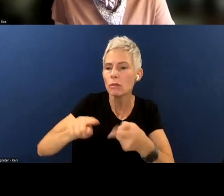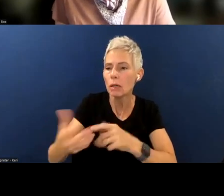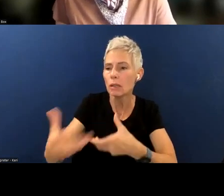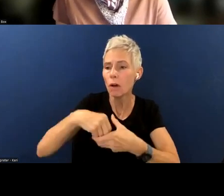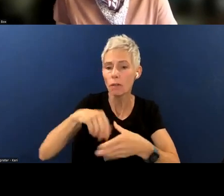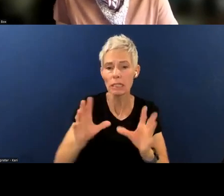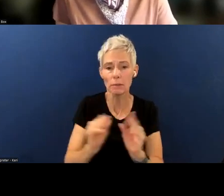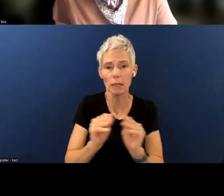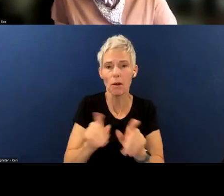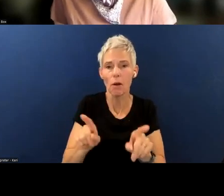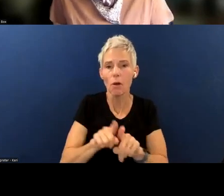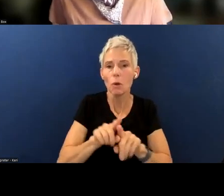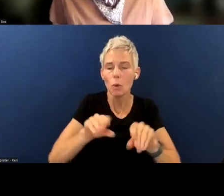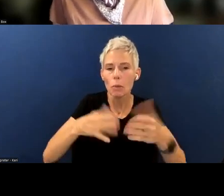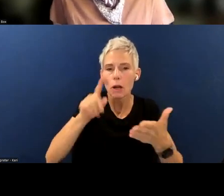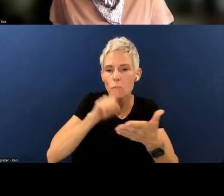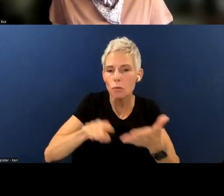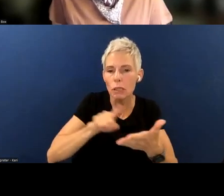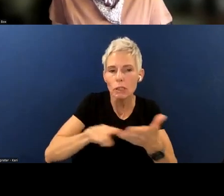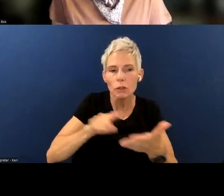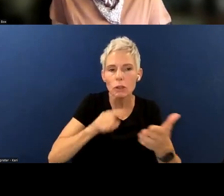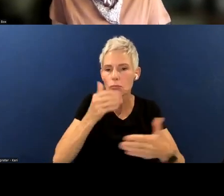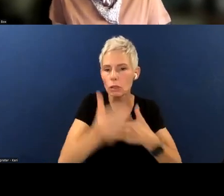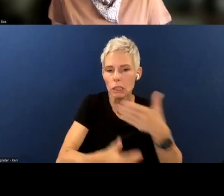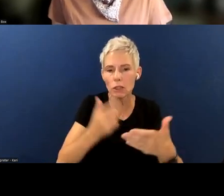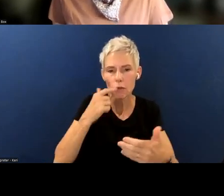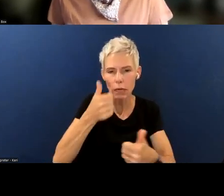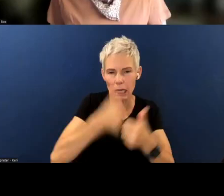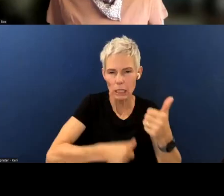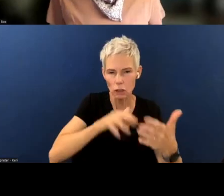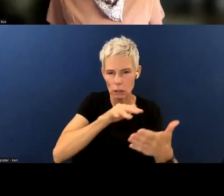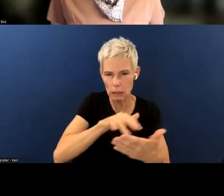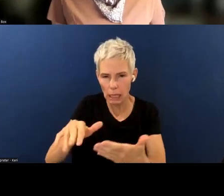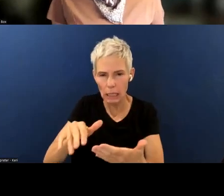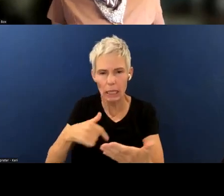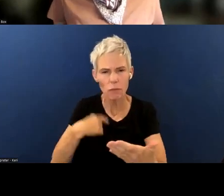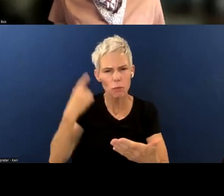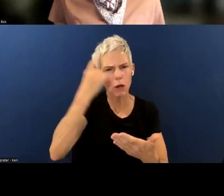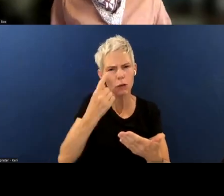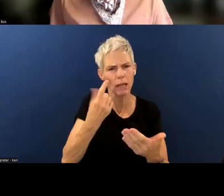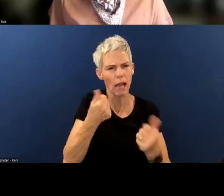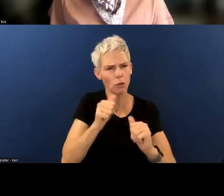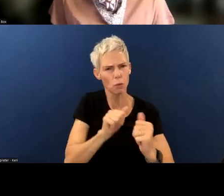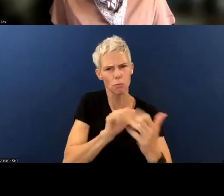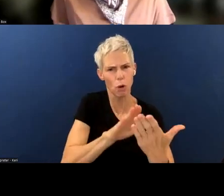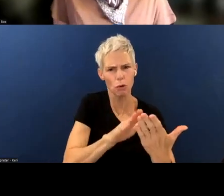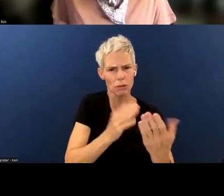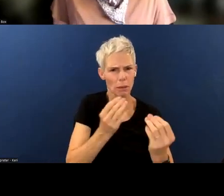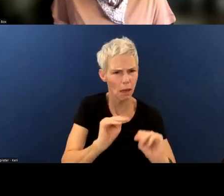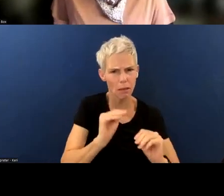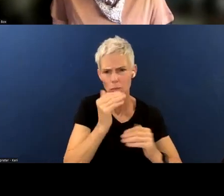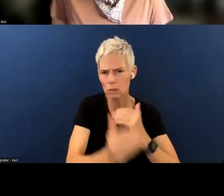the research protocols for each study. So if you have questions about the methodology, how the research was